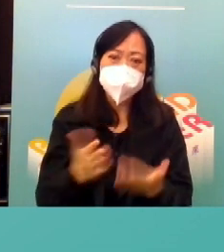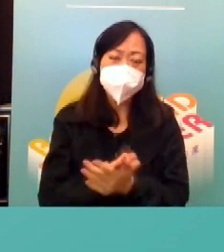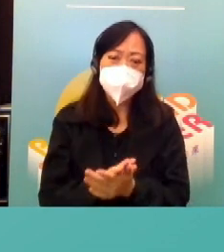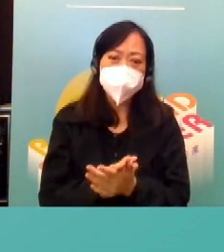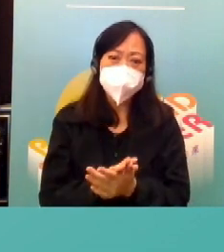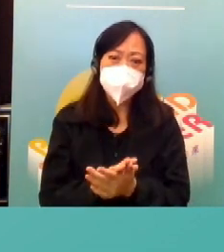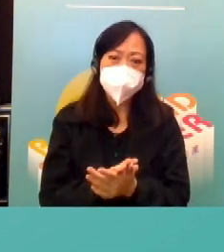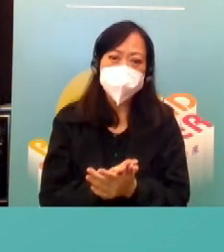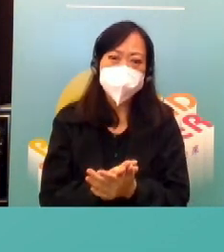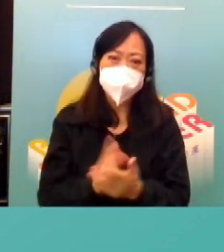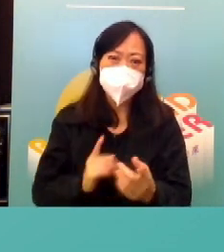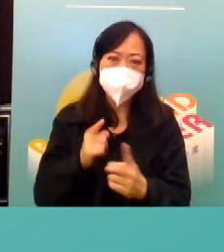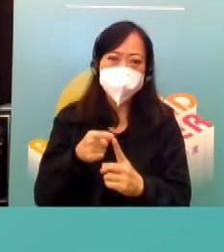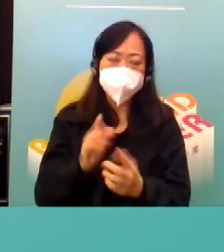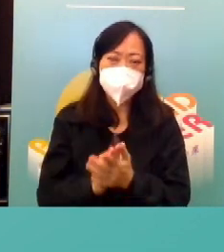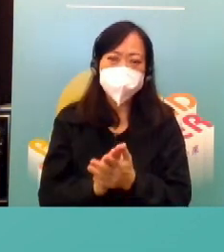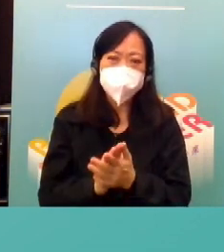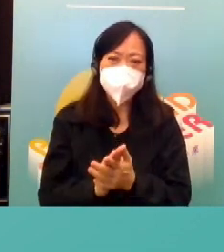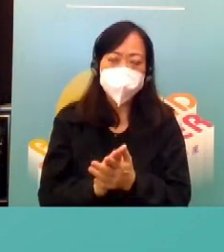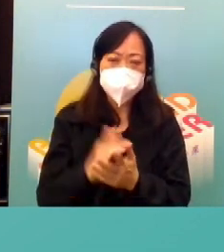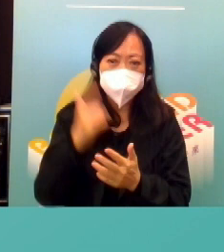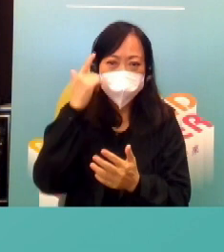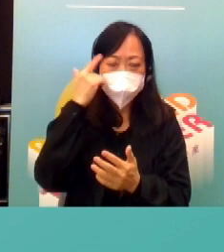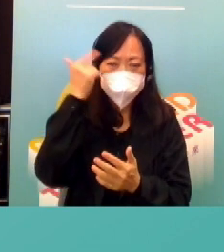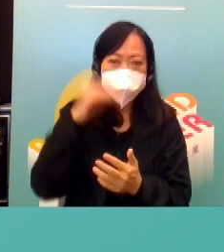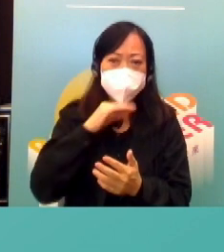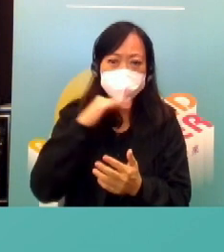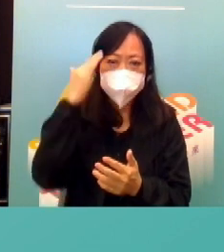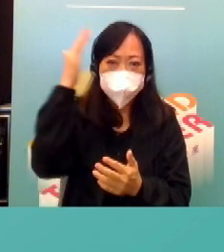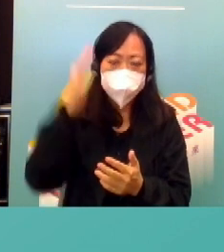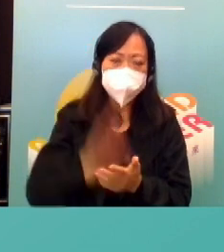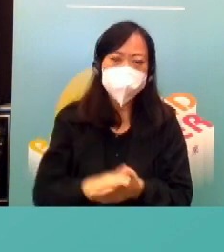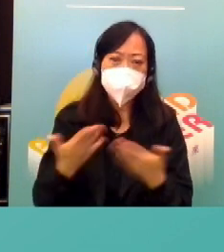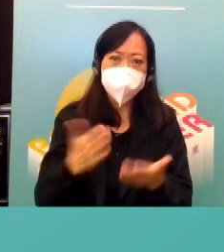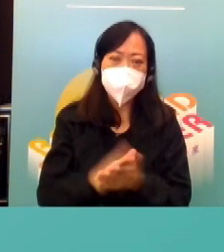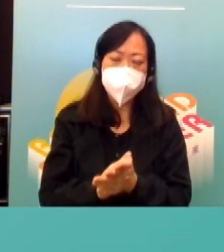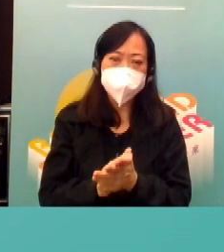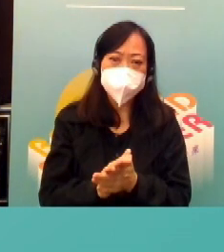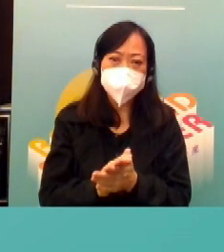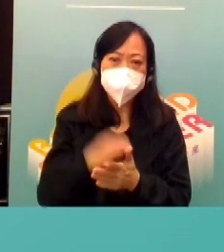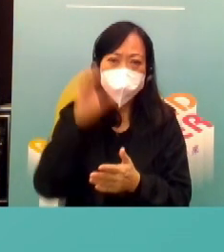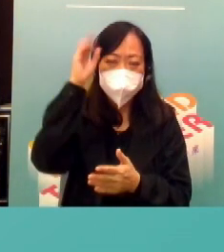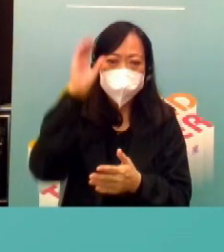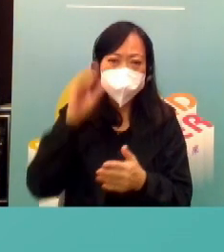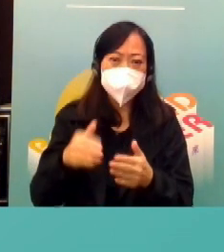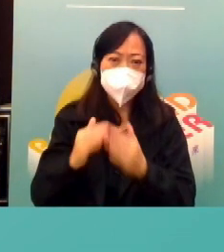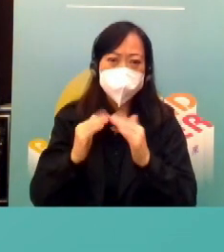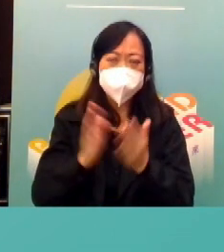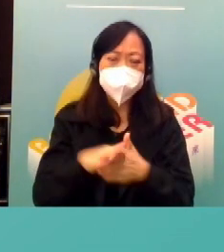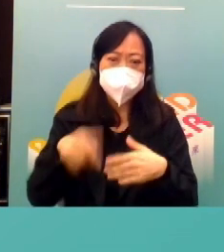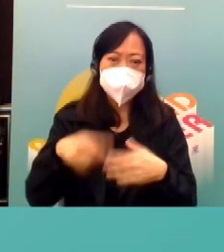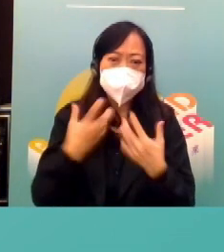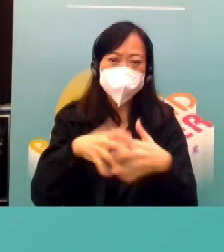I have founded an organization called Carbon Care InnoLab about 7 or 8 years ago